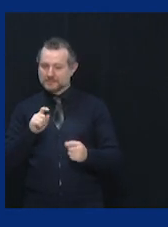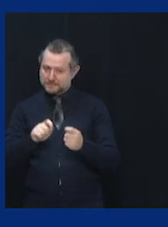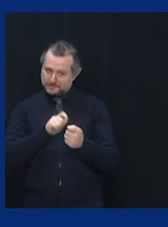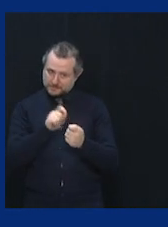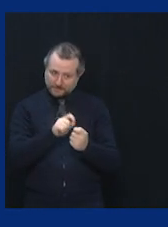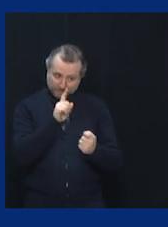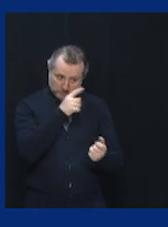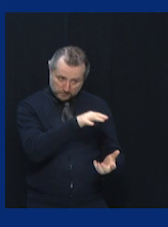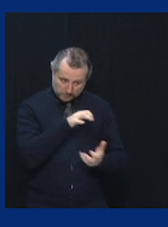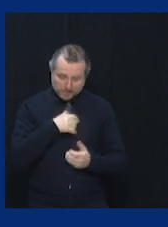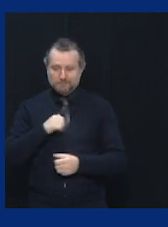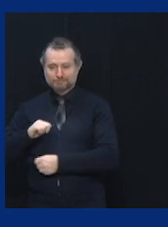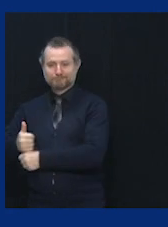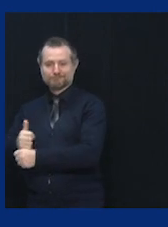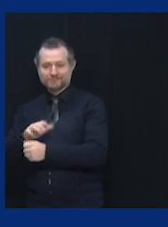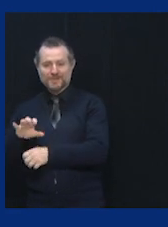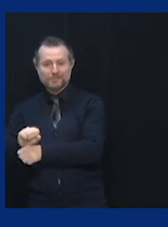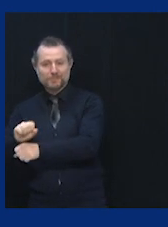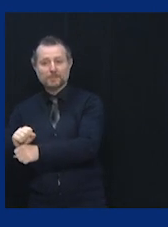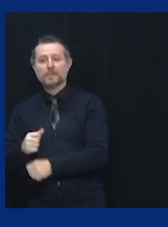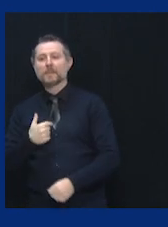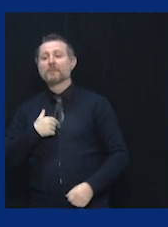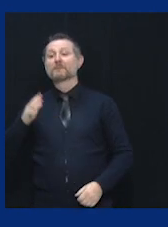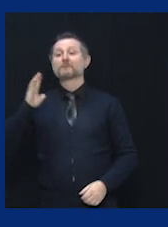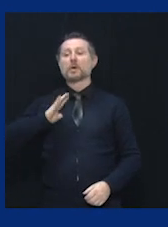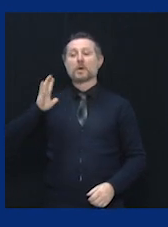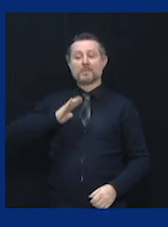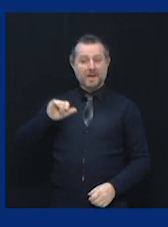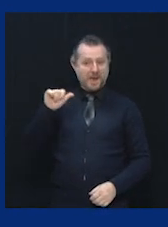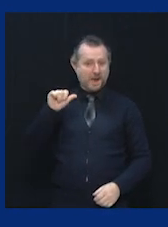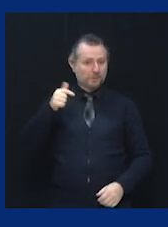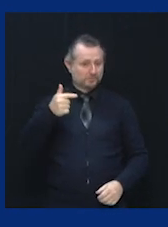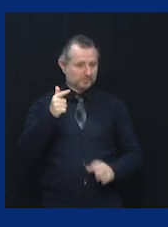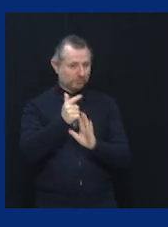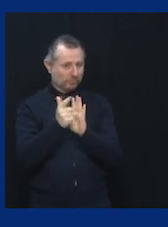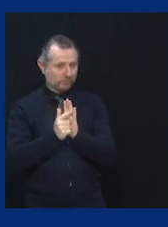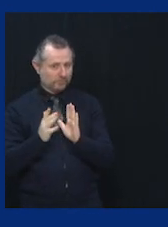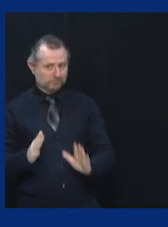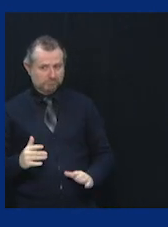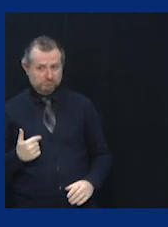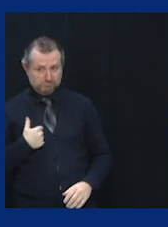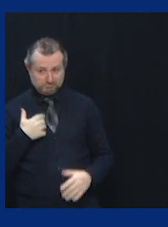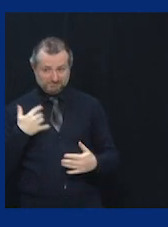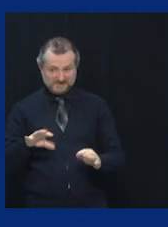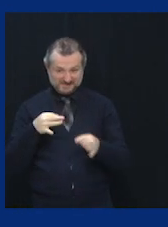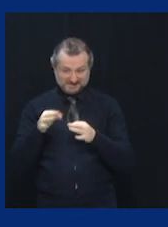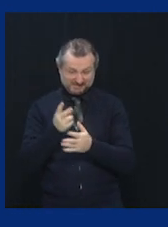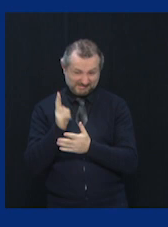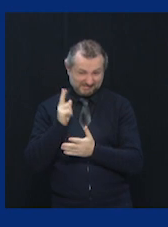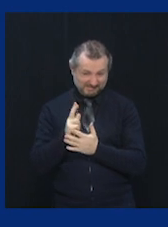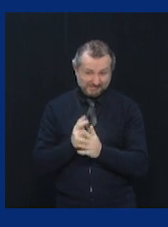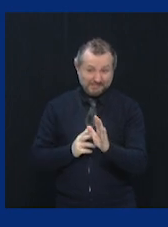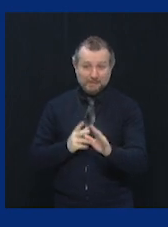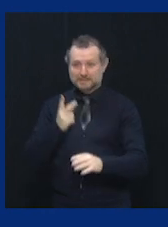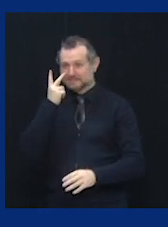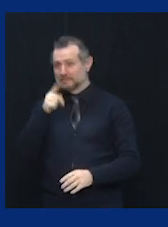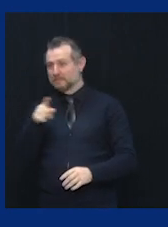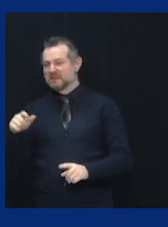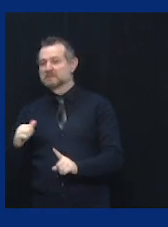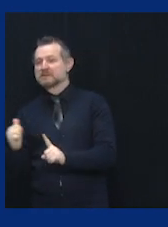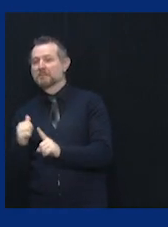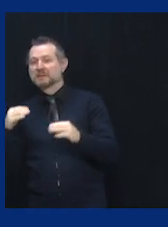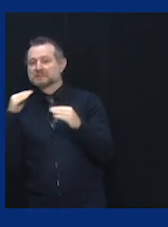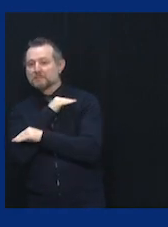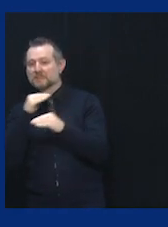Attorney General. I said a few weeks ago, you're going to see scams on the vaccine. You have a